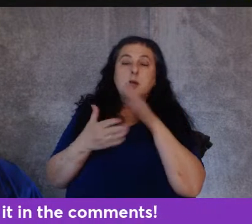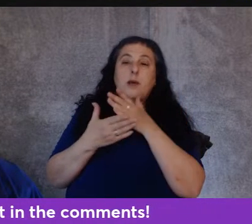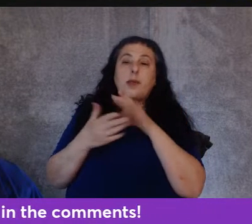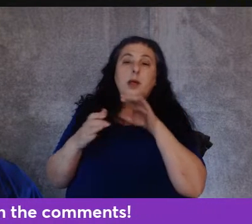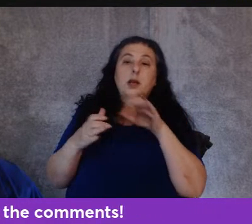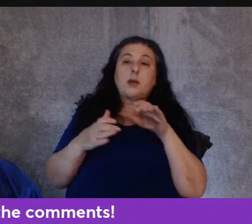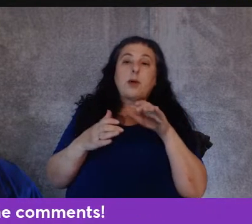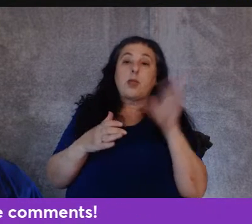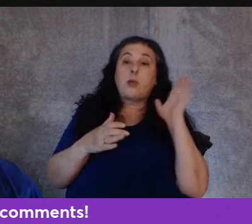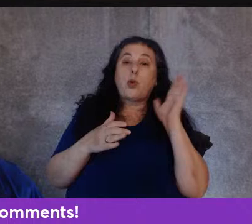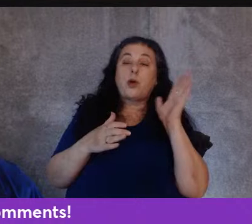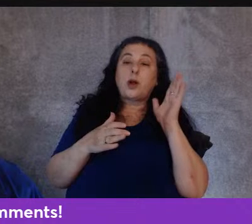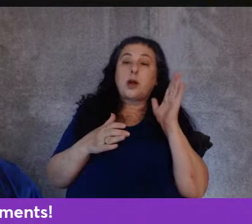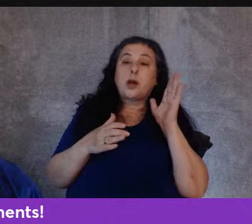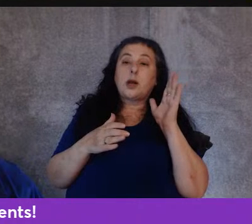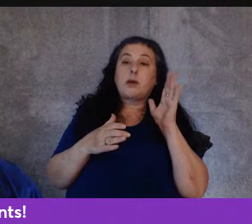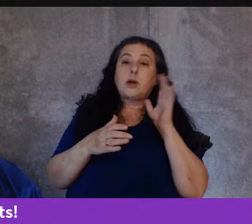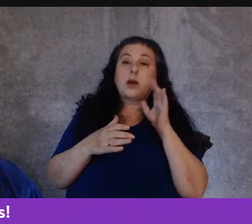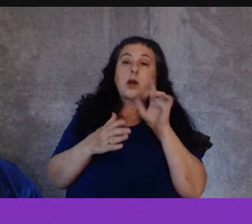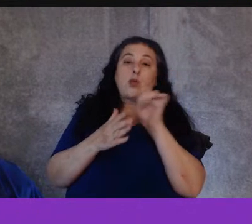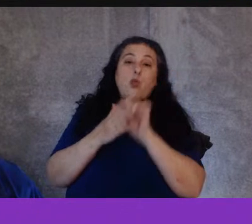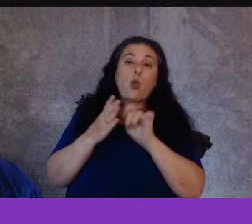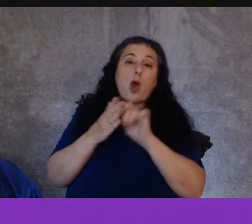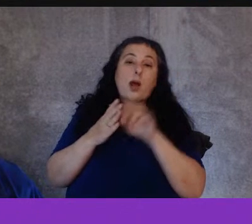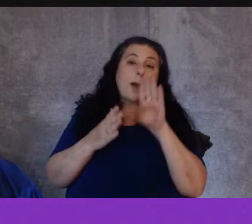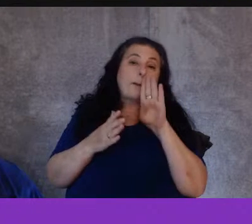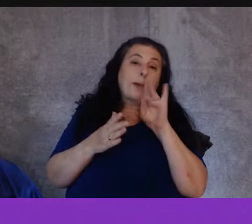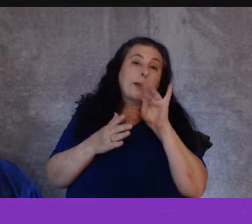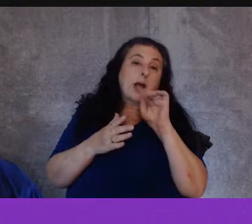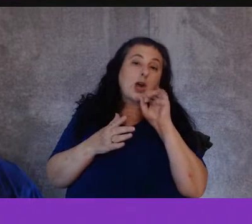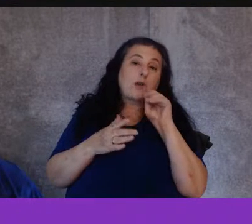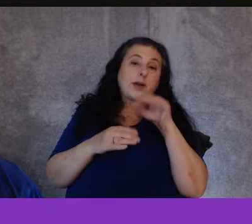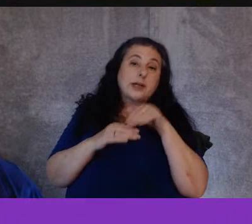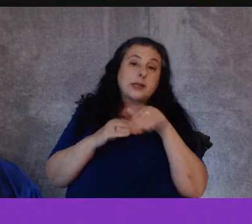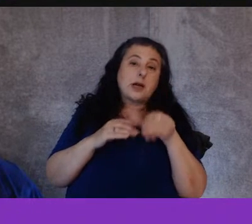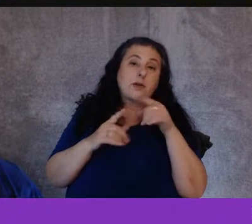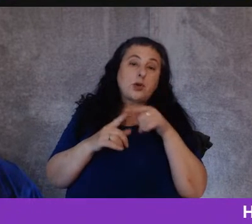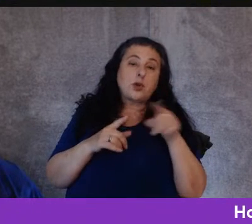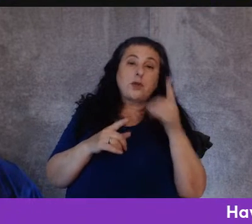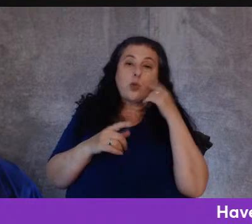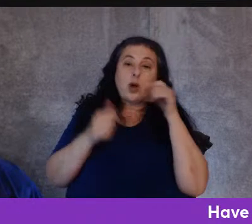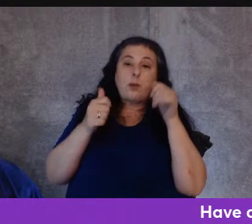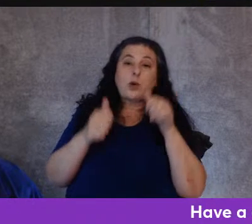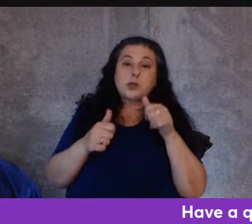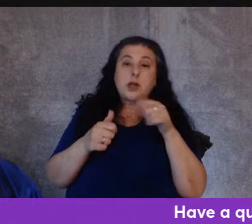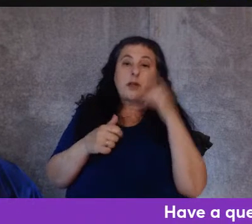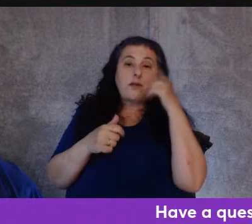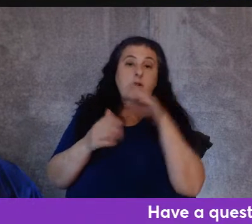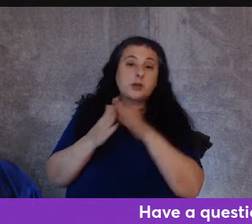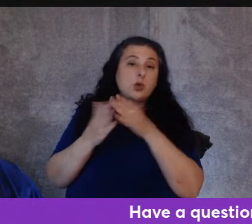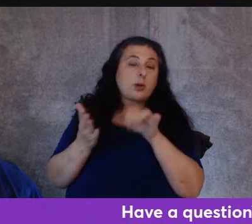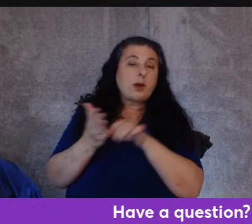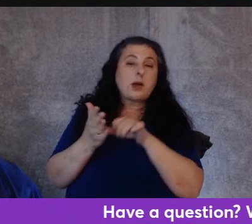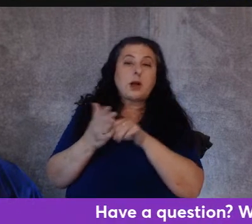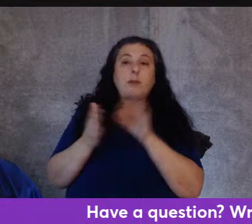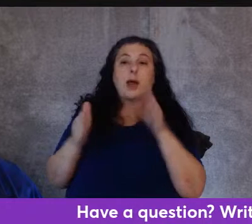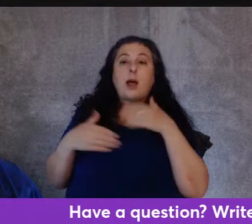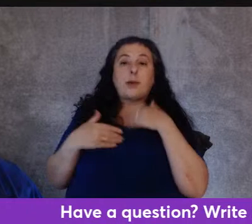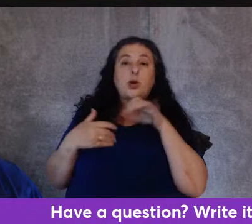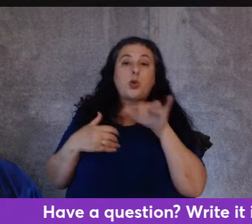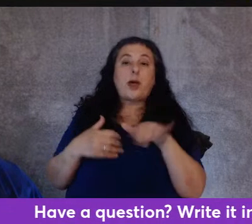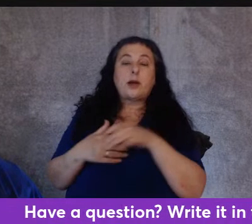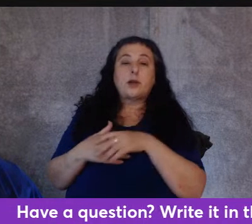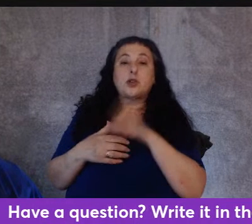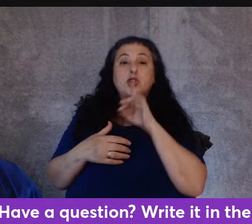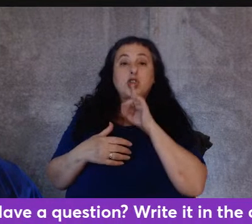this presentation, but I could do up a bibliography and send it to you, Pat, if you wanted to post it on the Facebook page. That I'd be happy to do that.